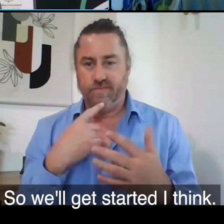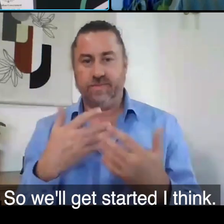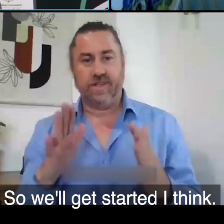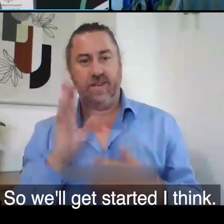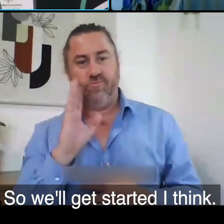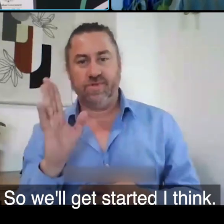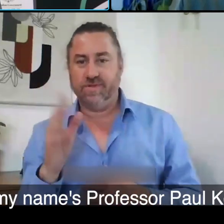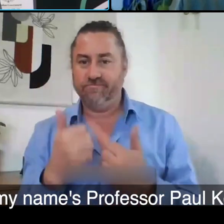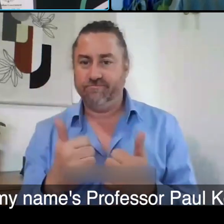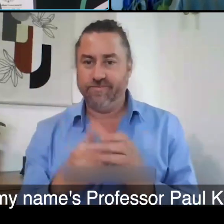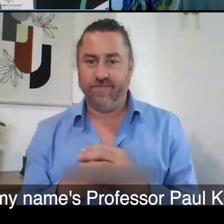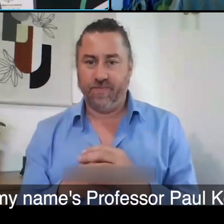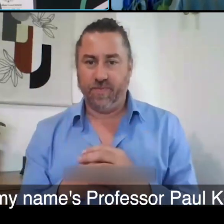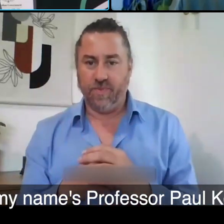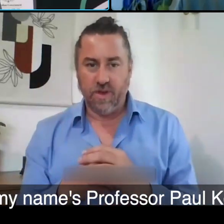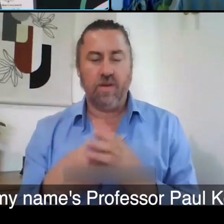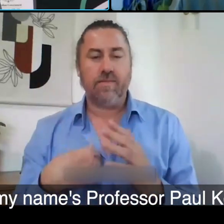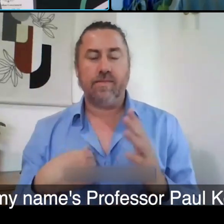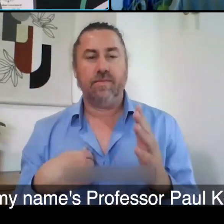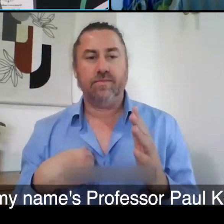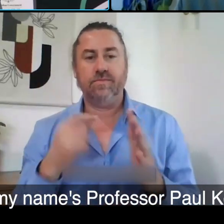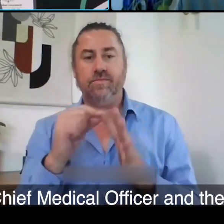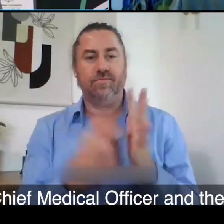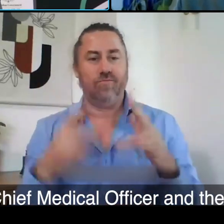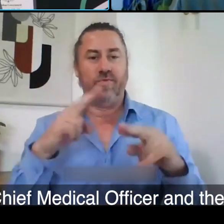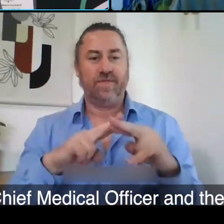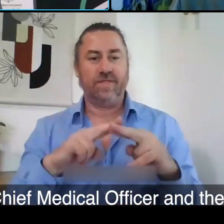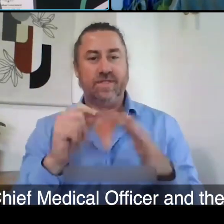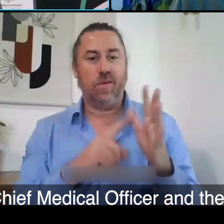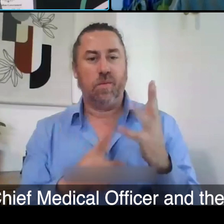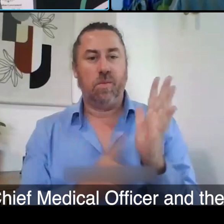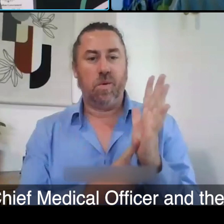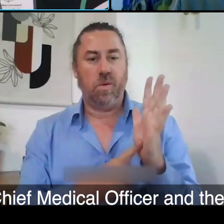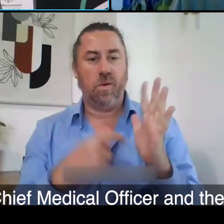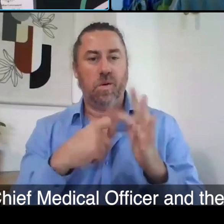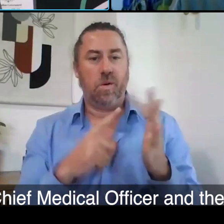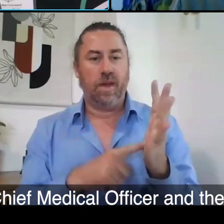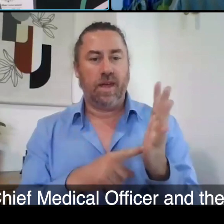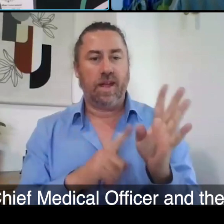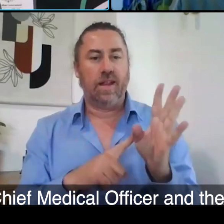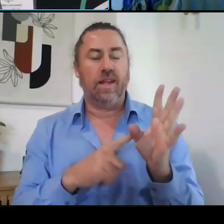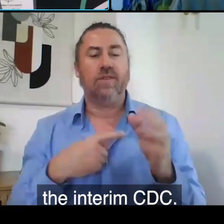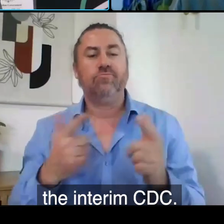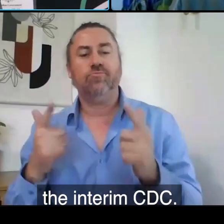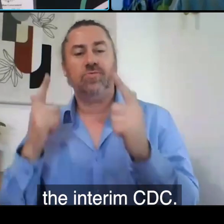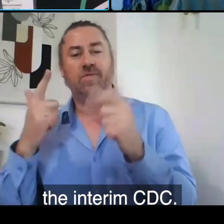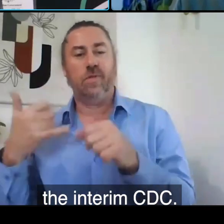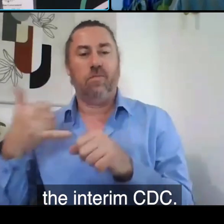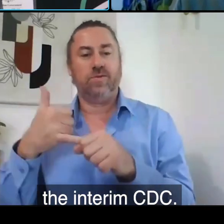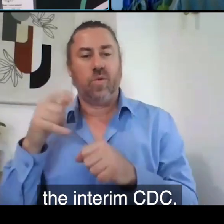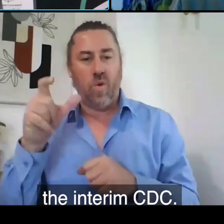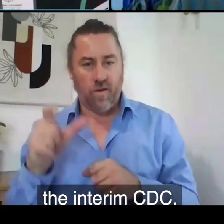think. So my name's Professor Paul Kelly. I'm the Chief Medical Officer and the head of the